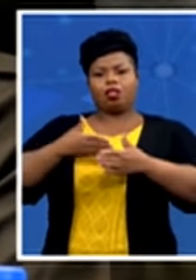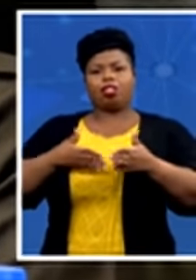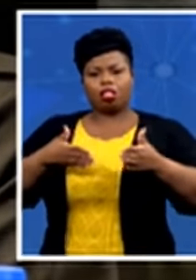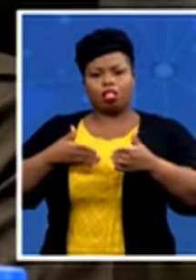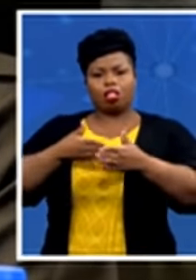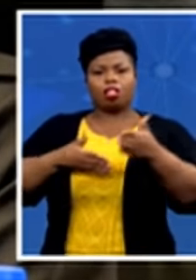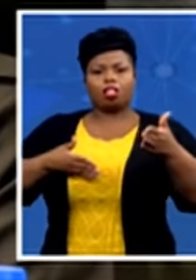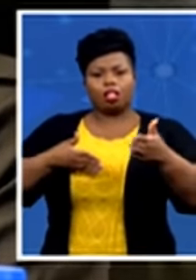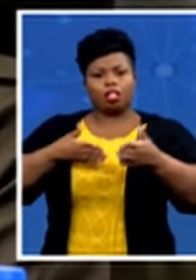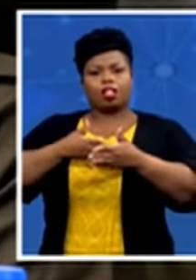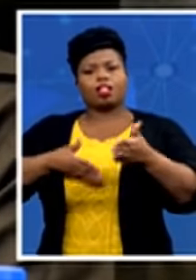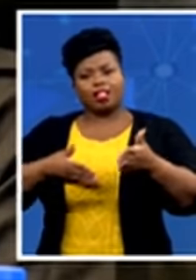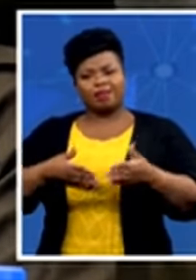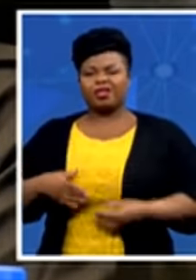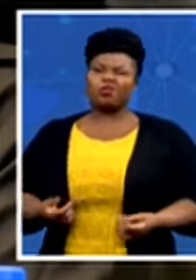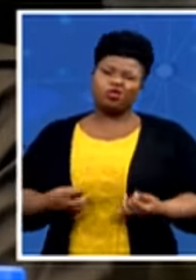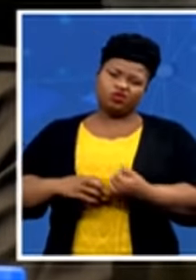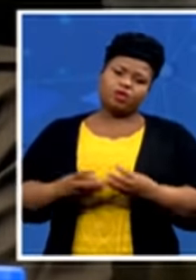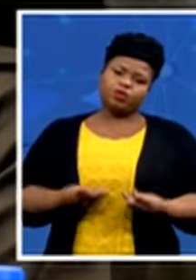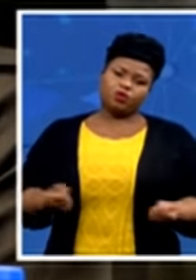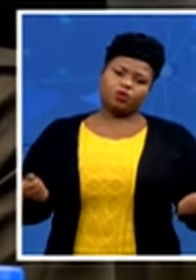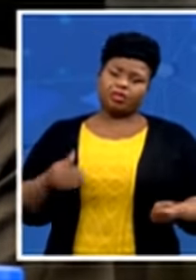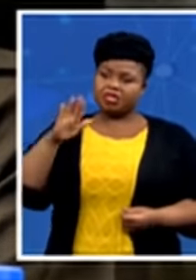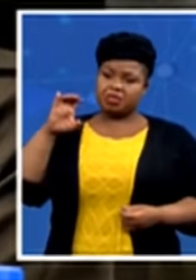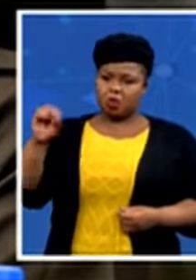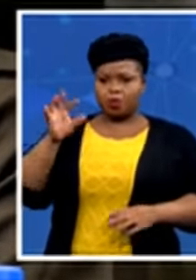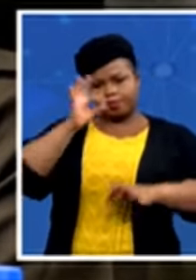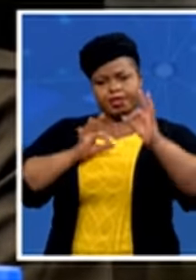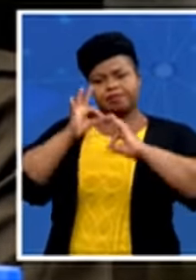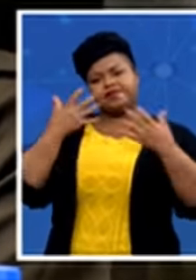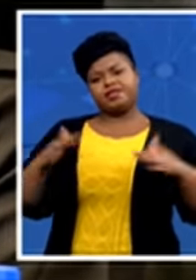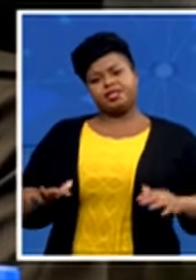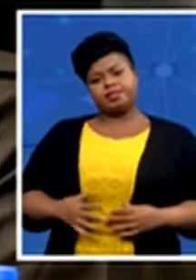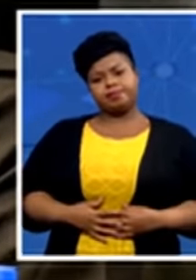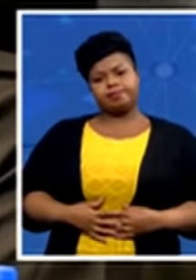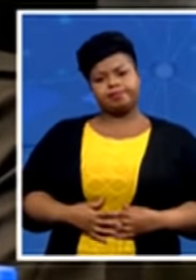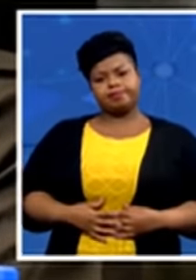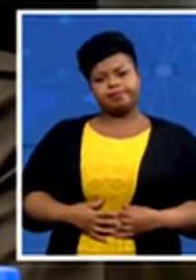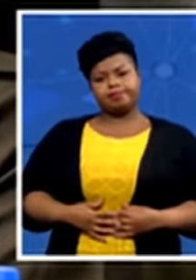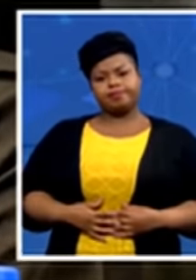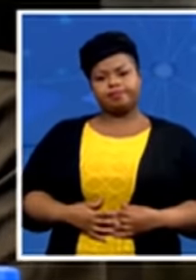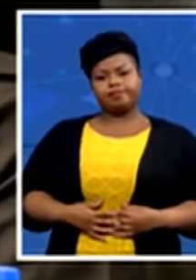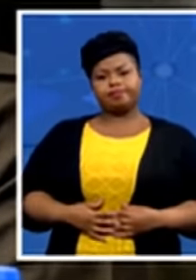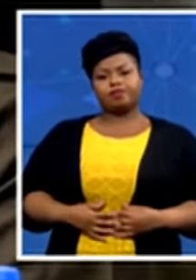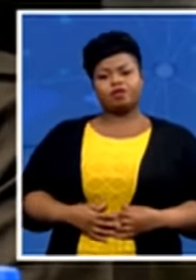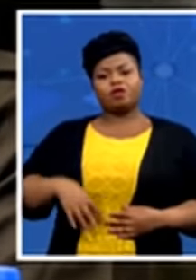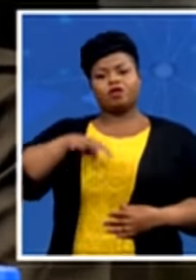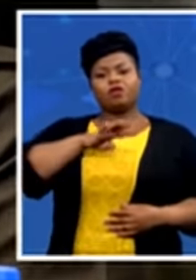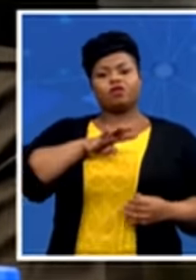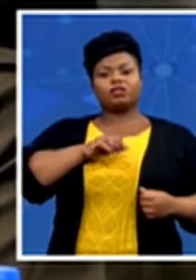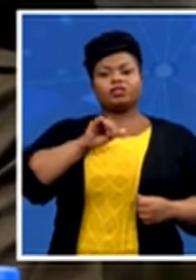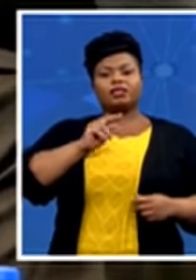the CEO, have spoken about that. Faulty live capture units resulting in long queues at